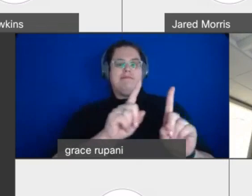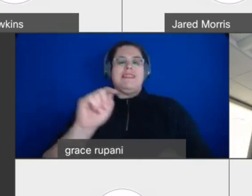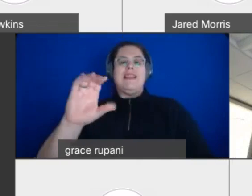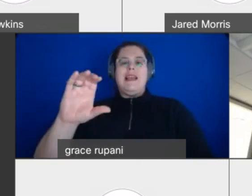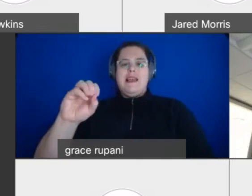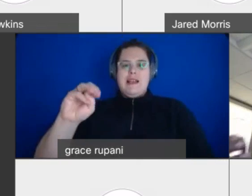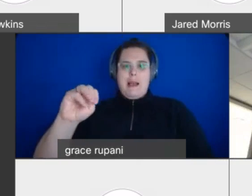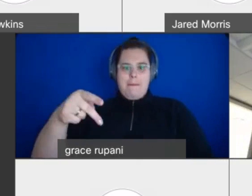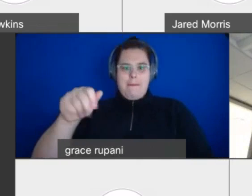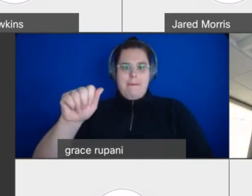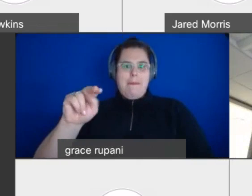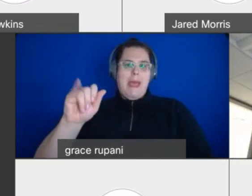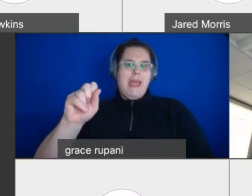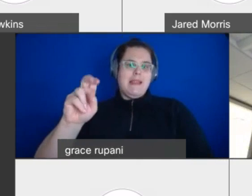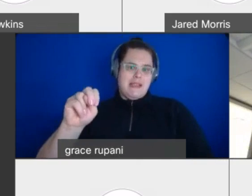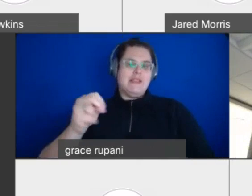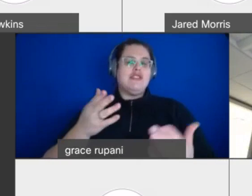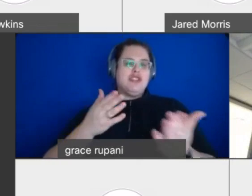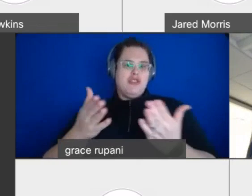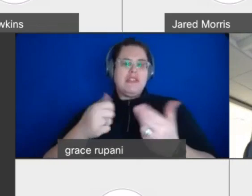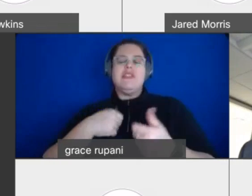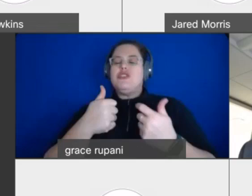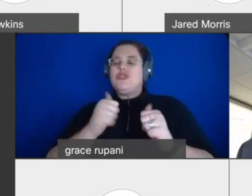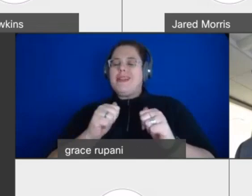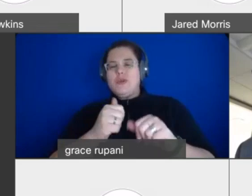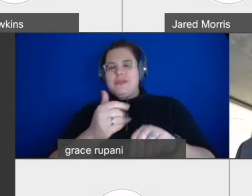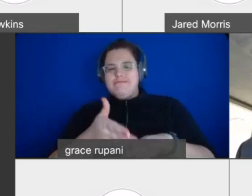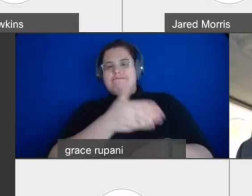to enhance who can provide companion.